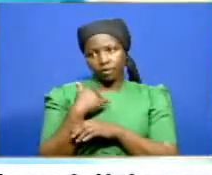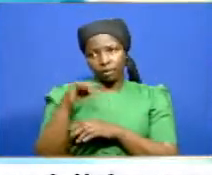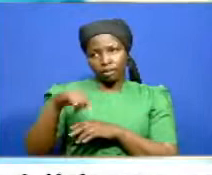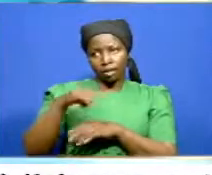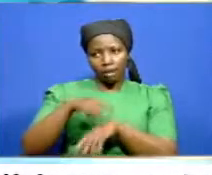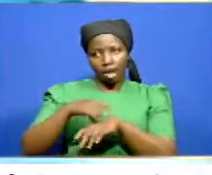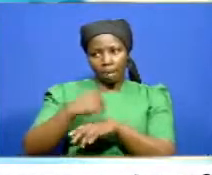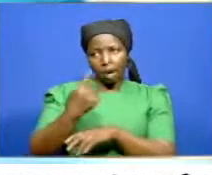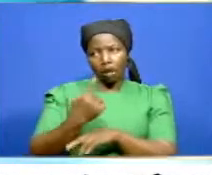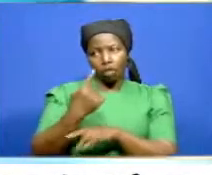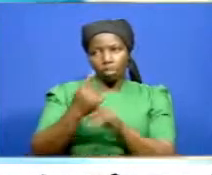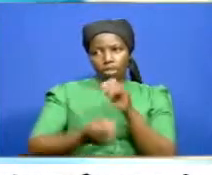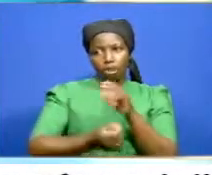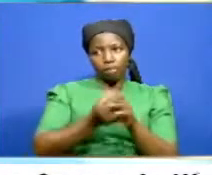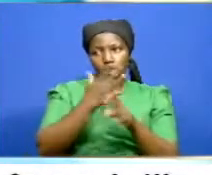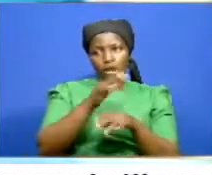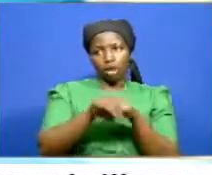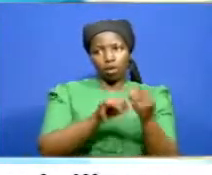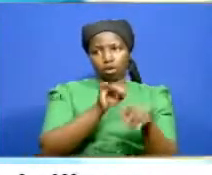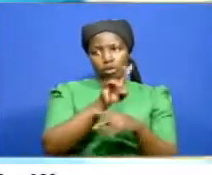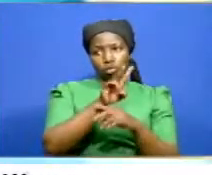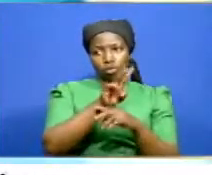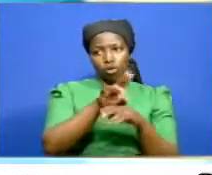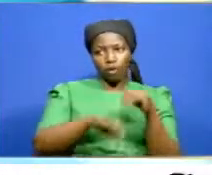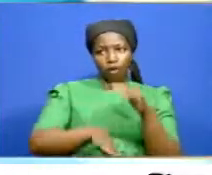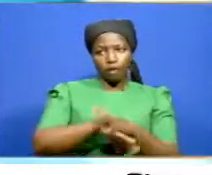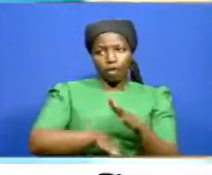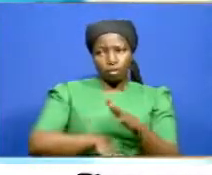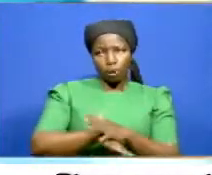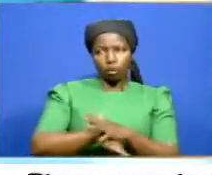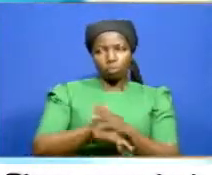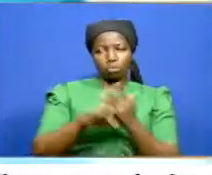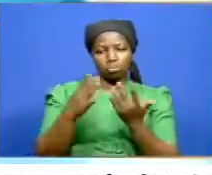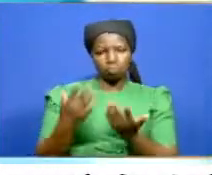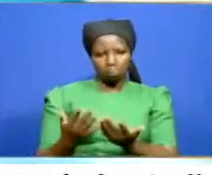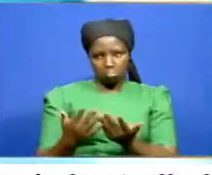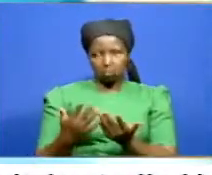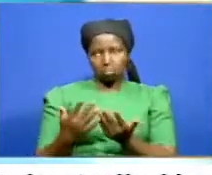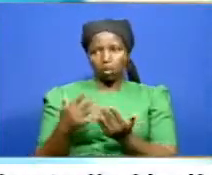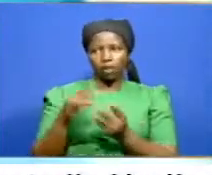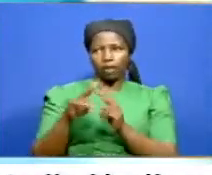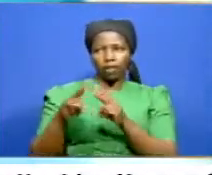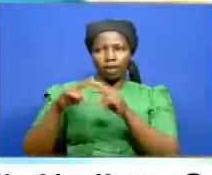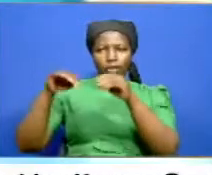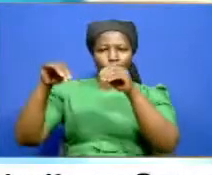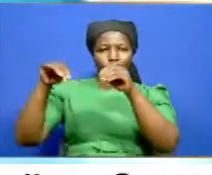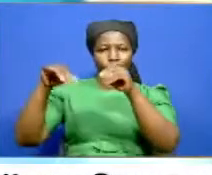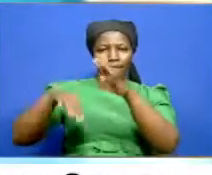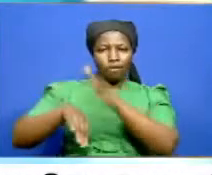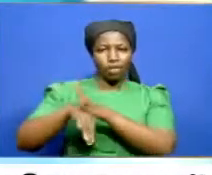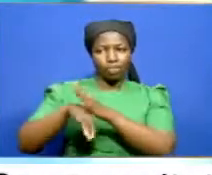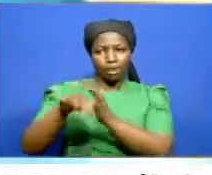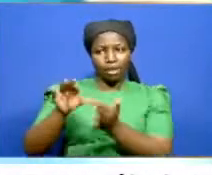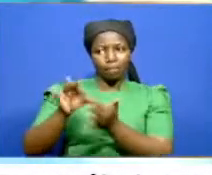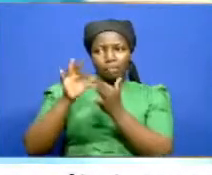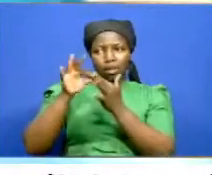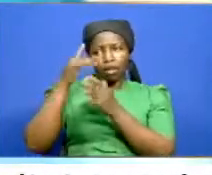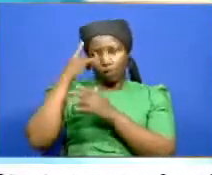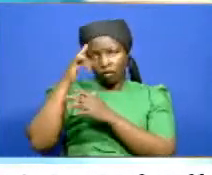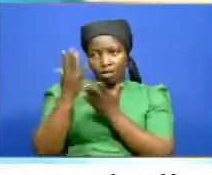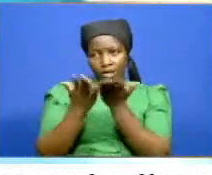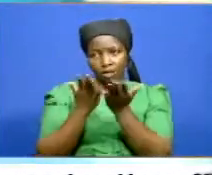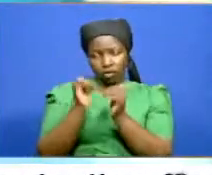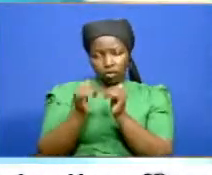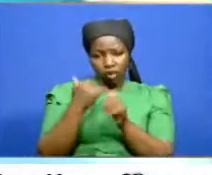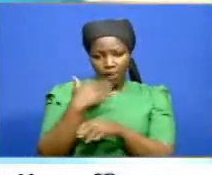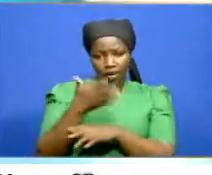alone, they produced like two footballs, Ultra and Valiant, very quality balls, especially built for the surfaces that we have